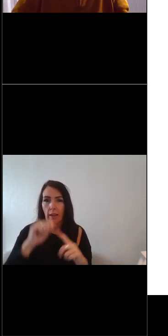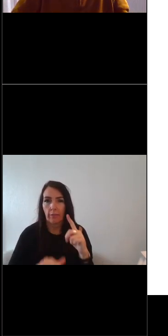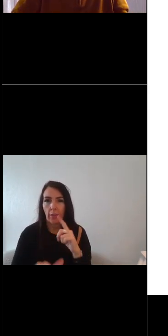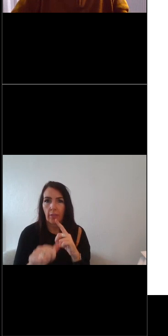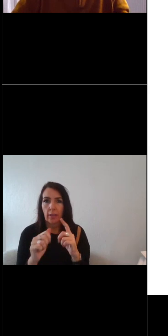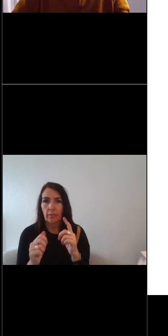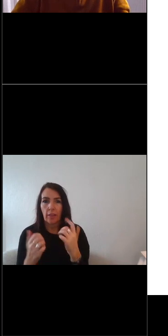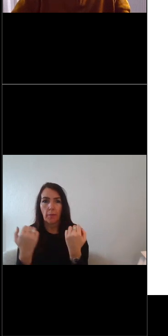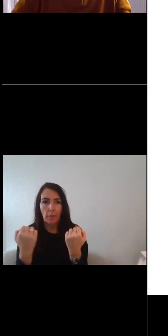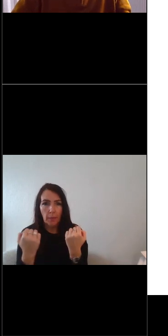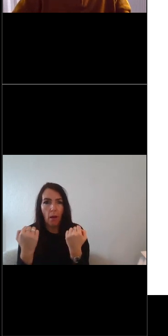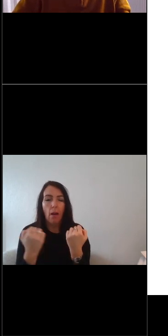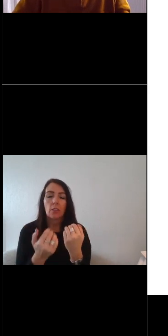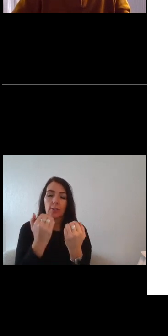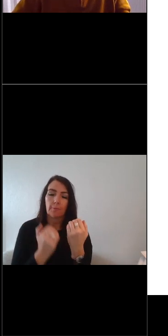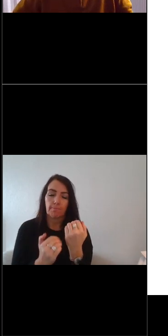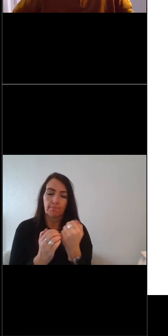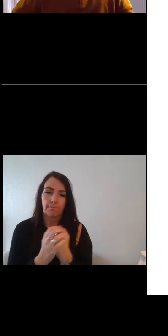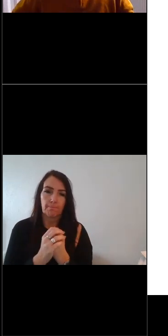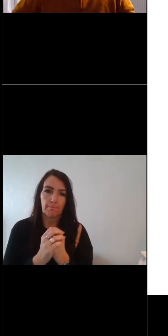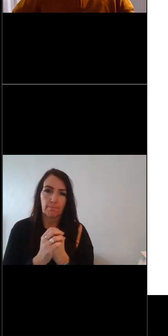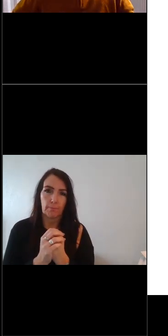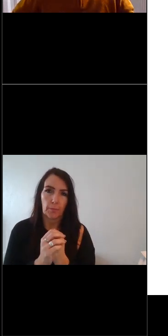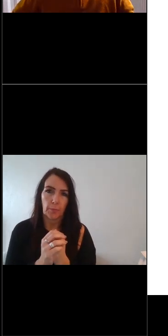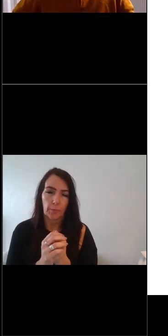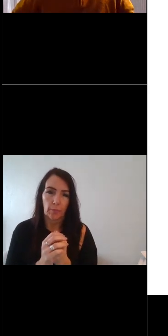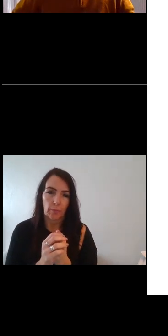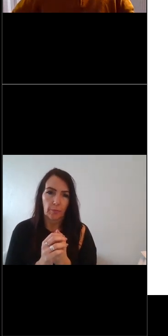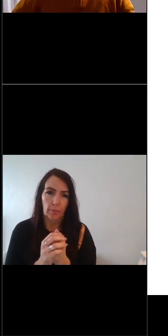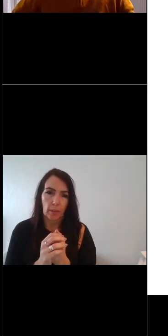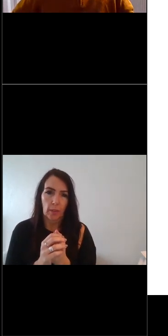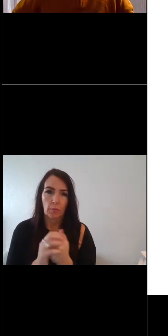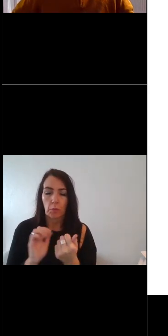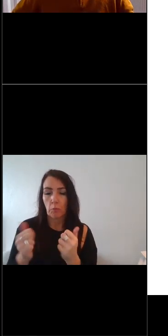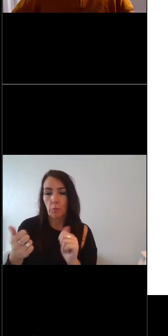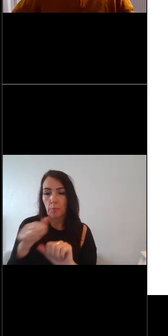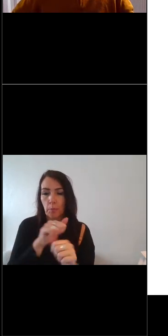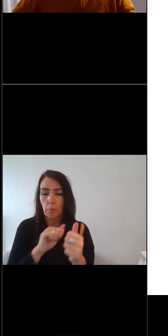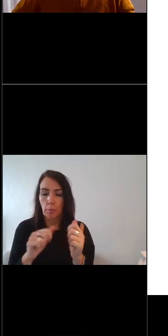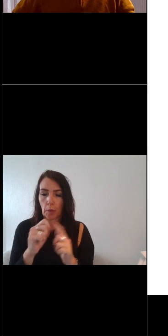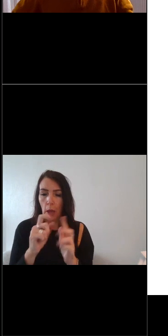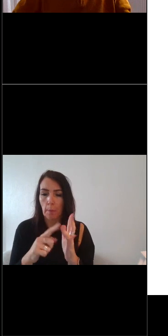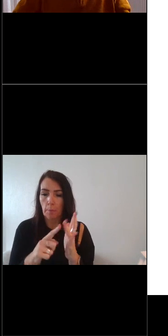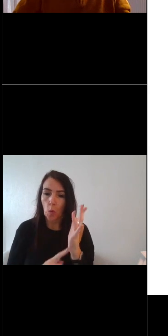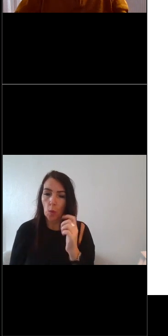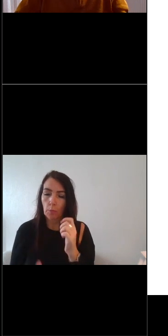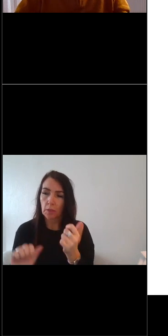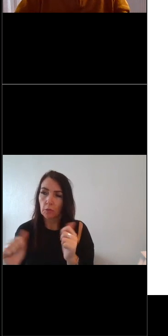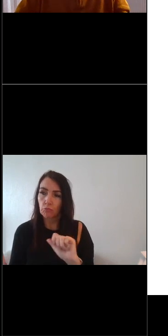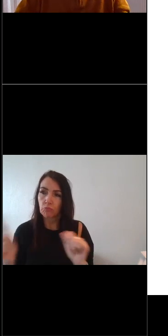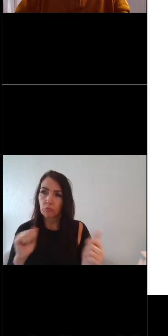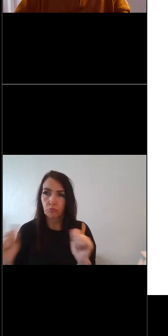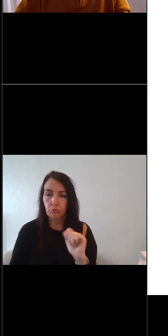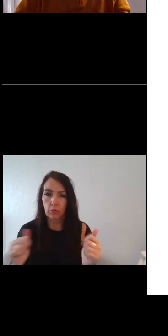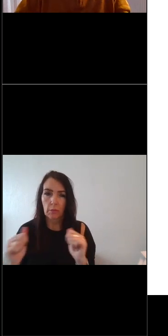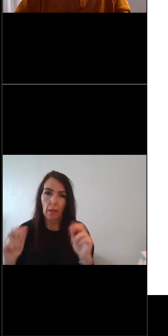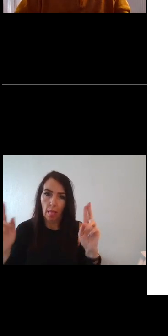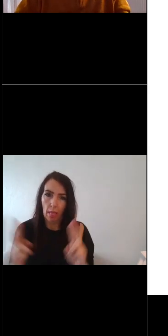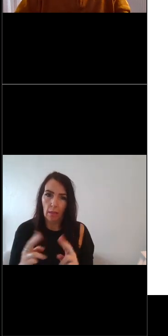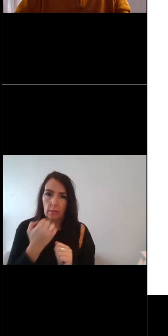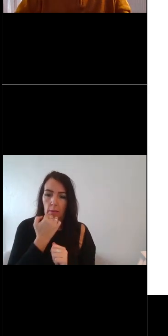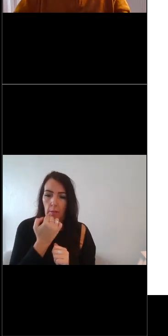come next in there. Talked about pooling vehicles to save departmental vehicle numbers, but it